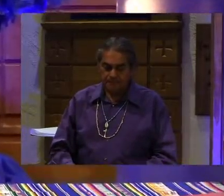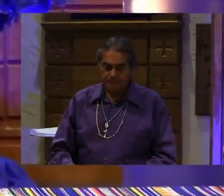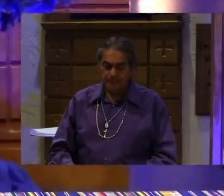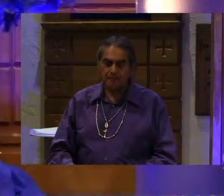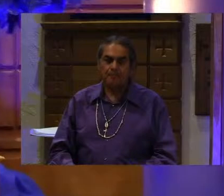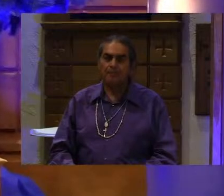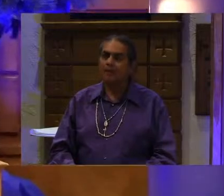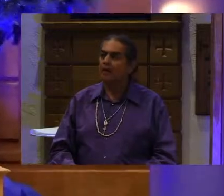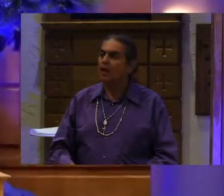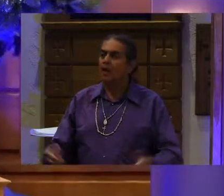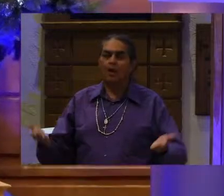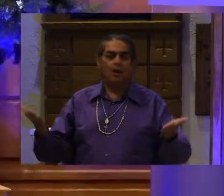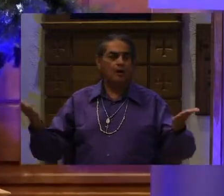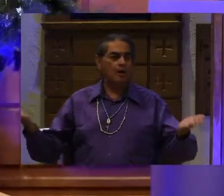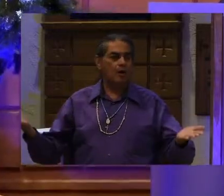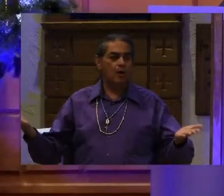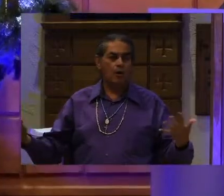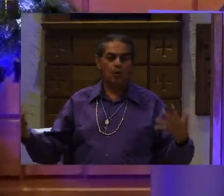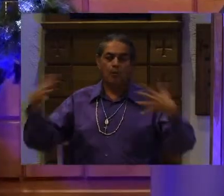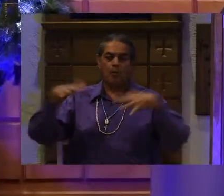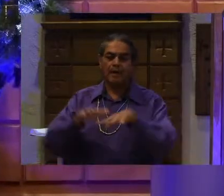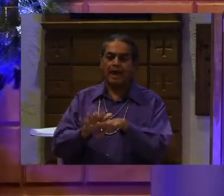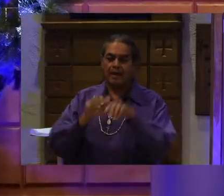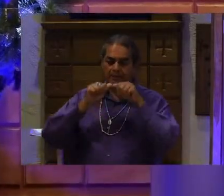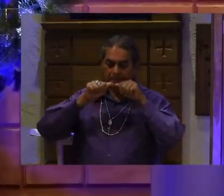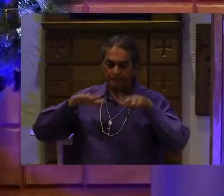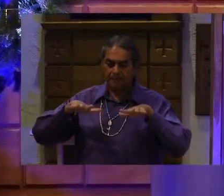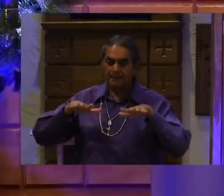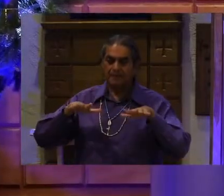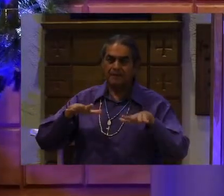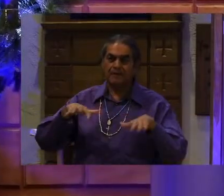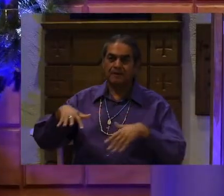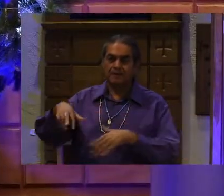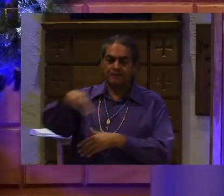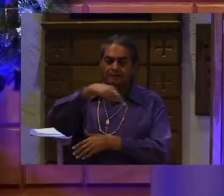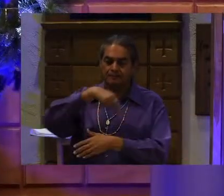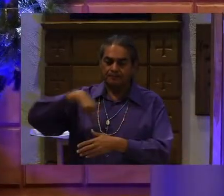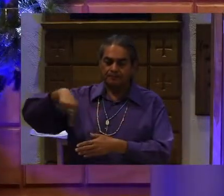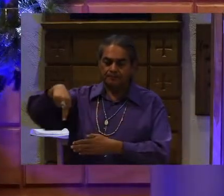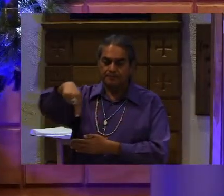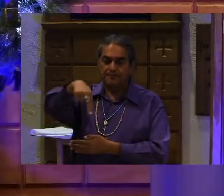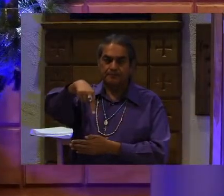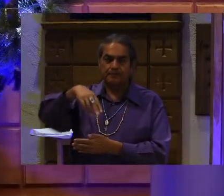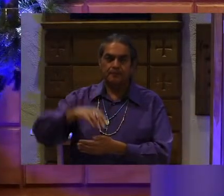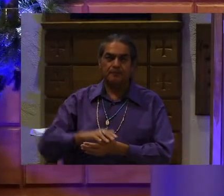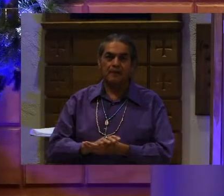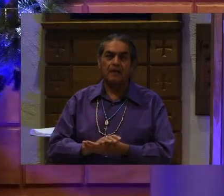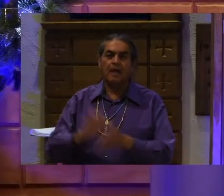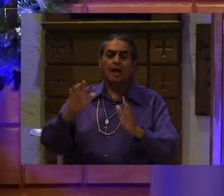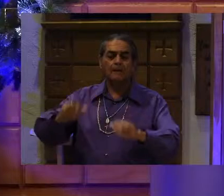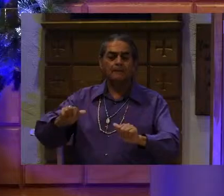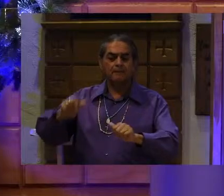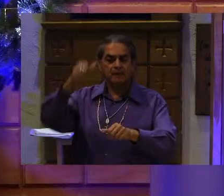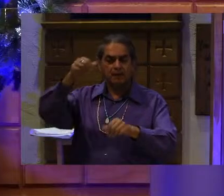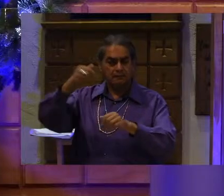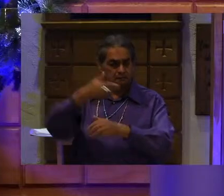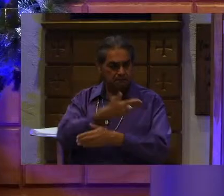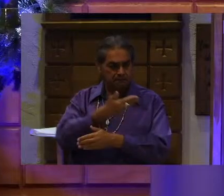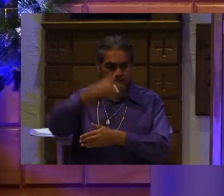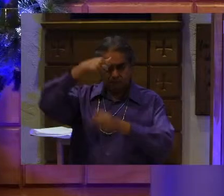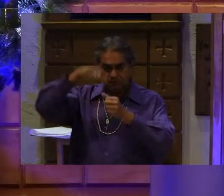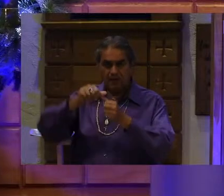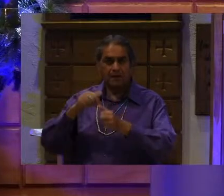We gather and bless our Advent wreath. May it remind us of